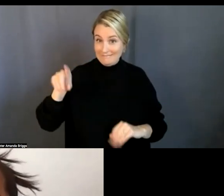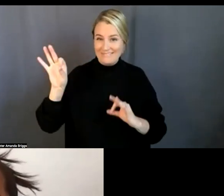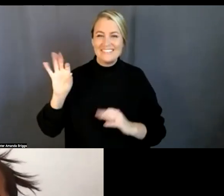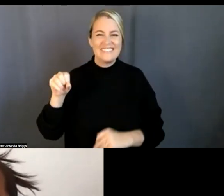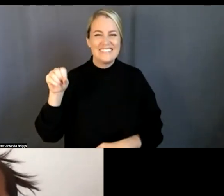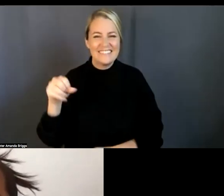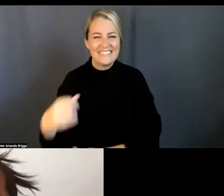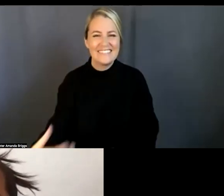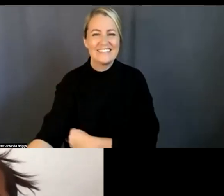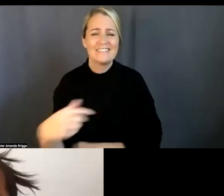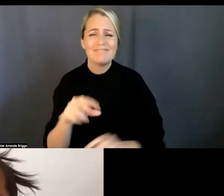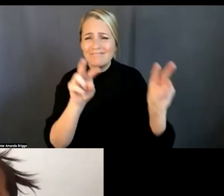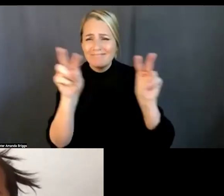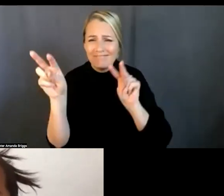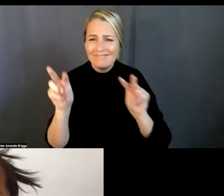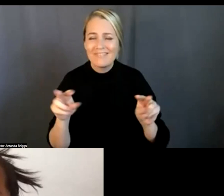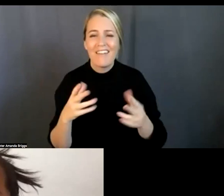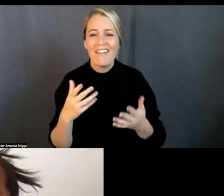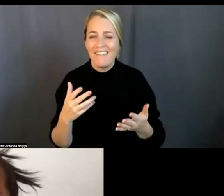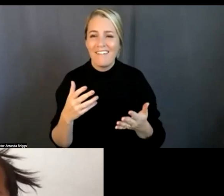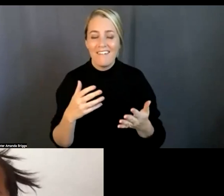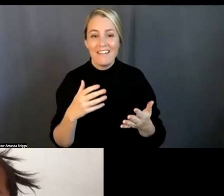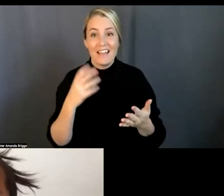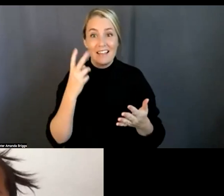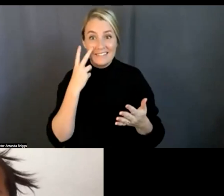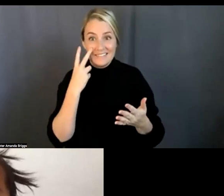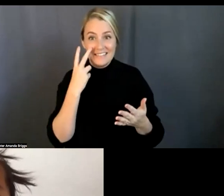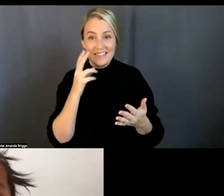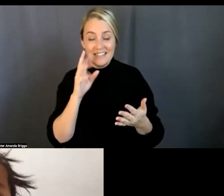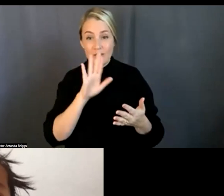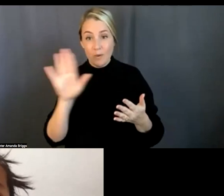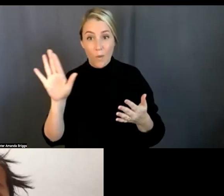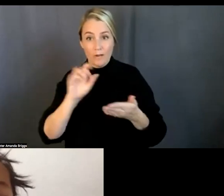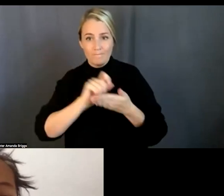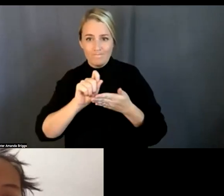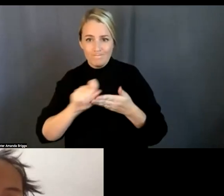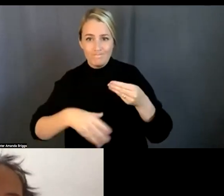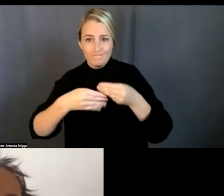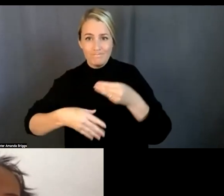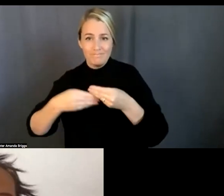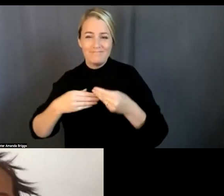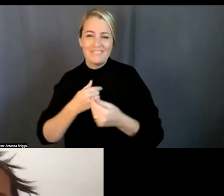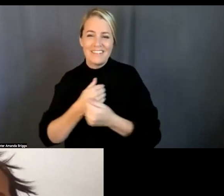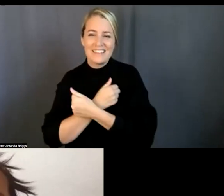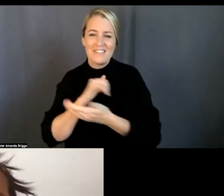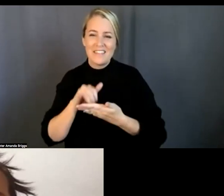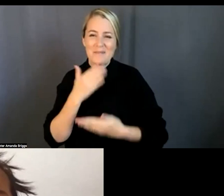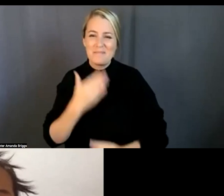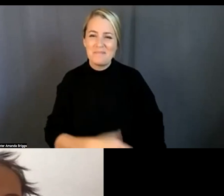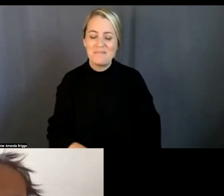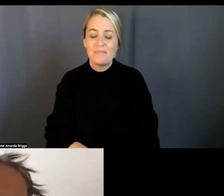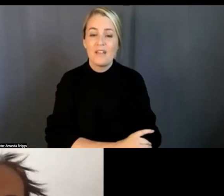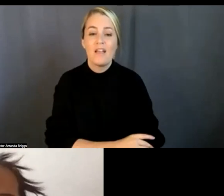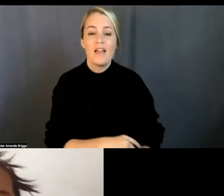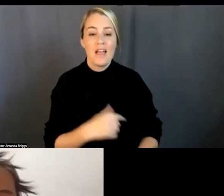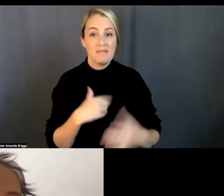Yeah, love seeing those additions to the document. And yeah, so wanted to try a